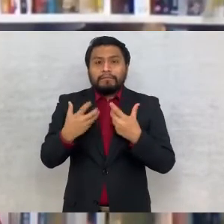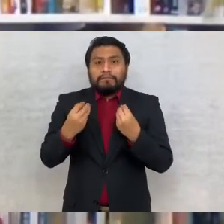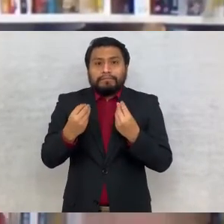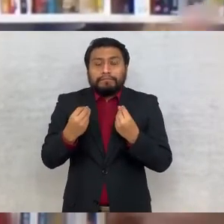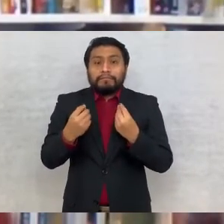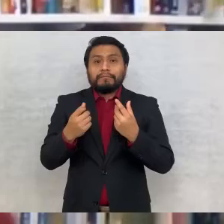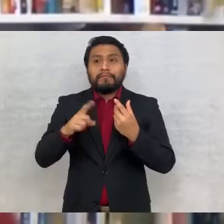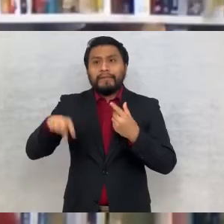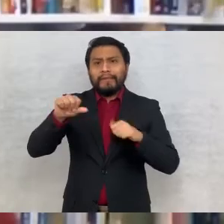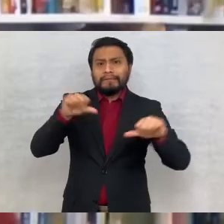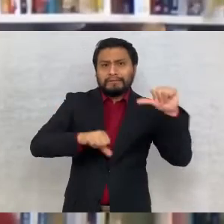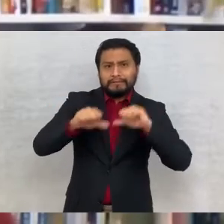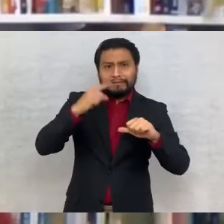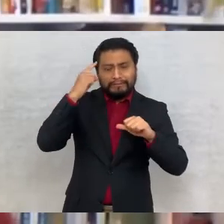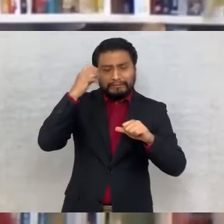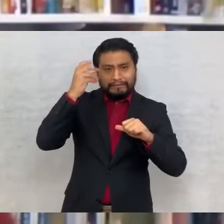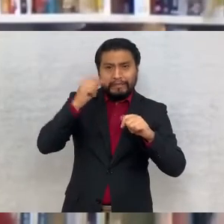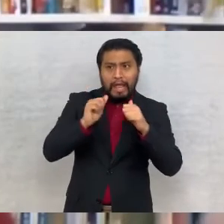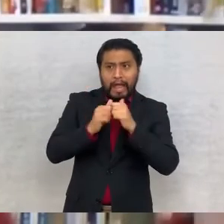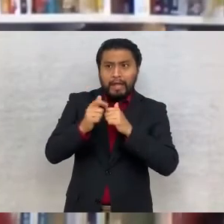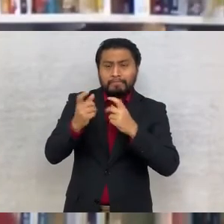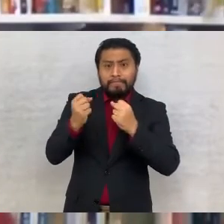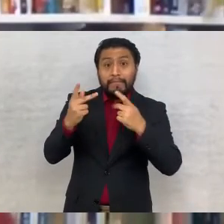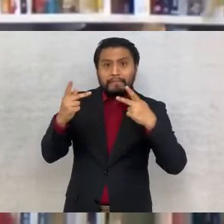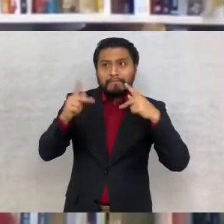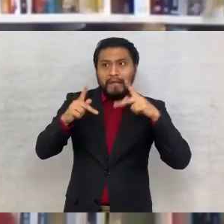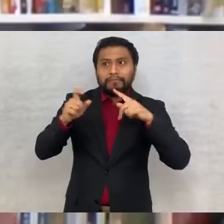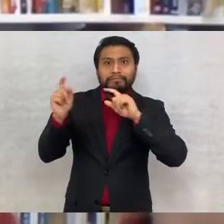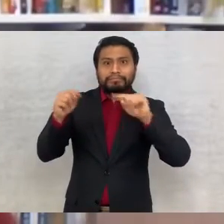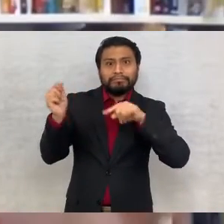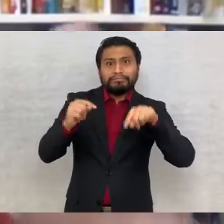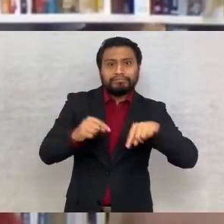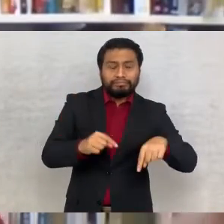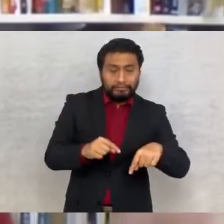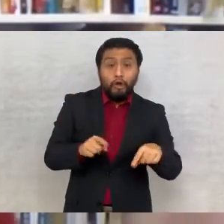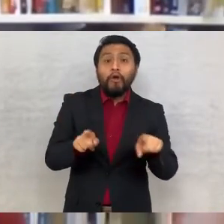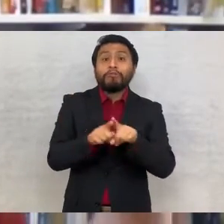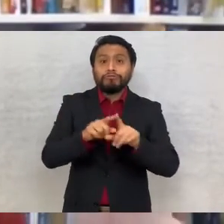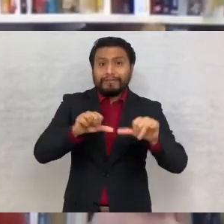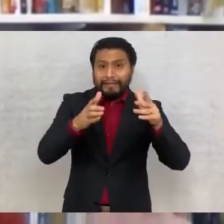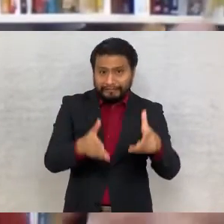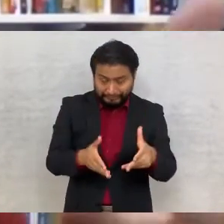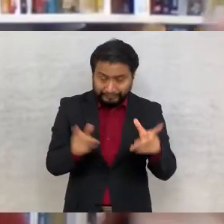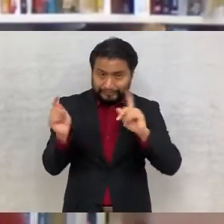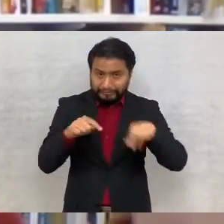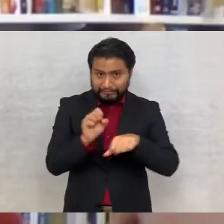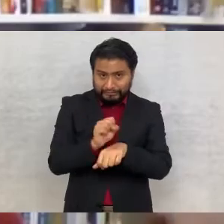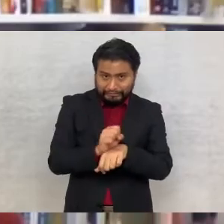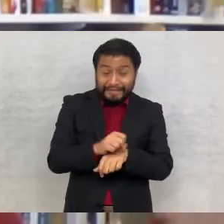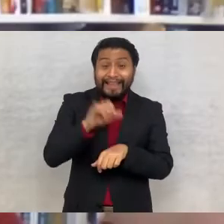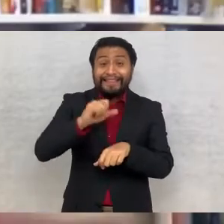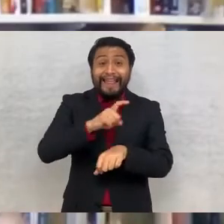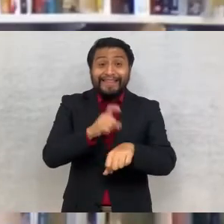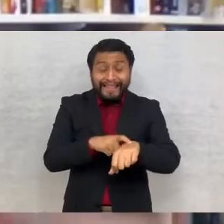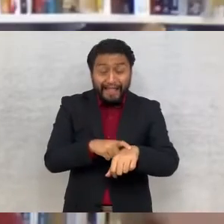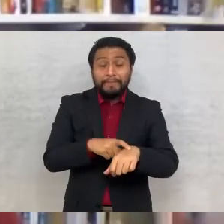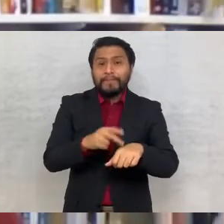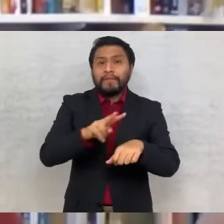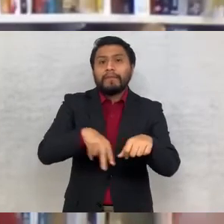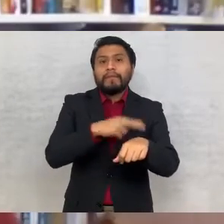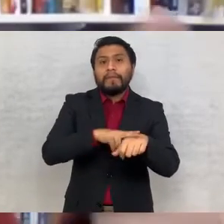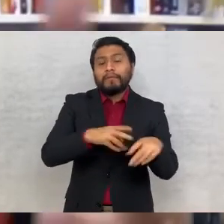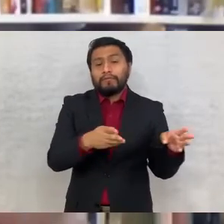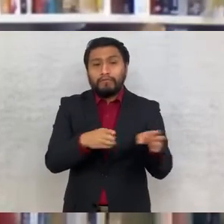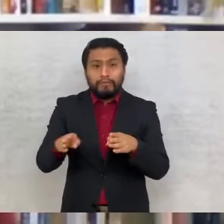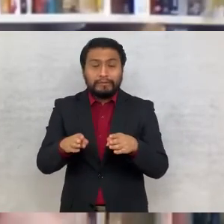exact time that Galton gave a name to his science that had already arrived in Argentina. It is about this moment in which